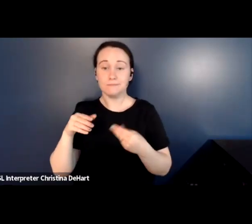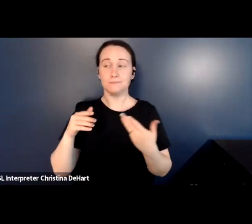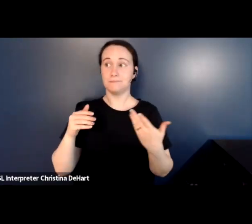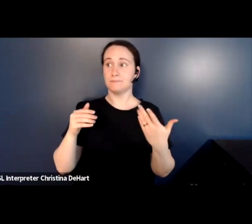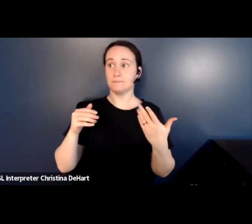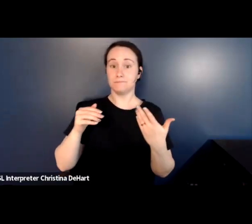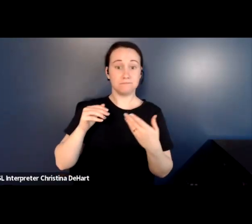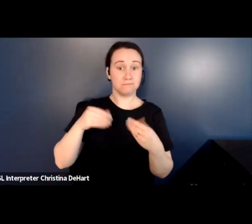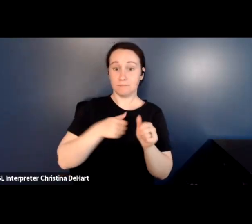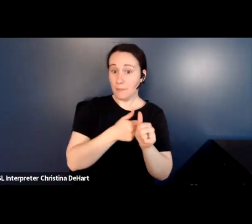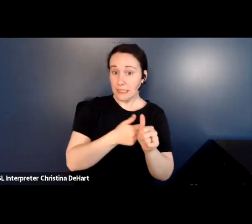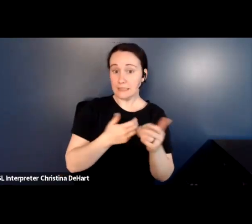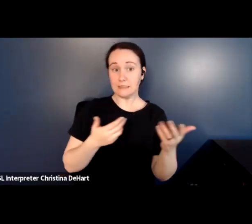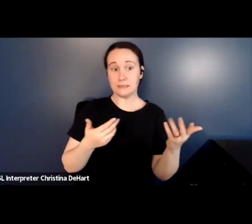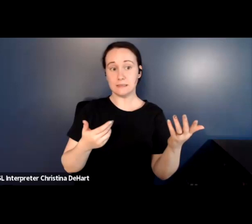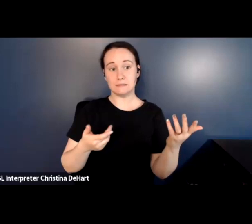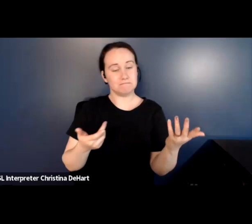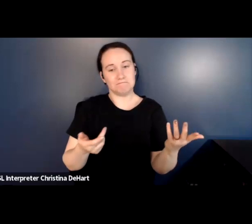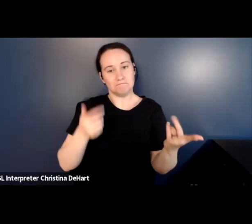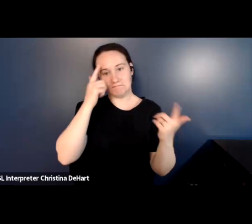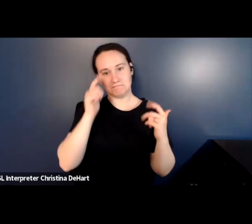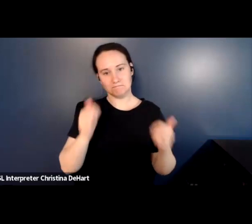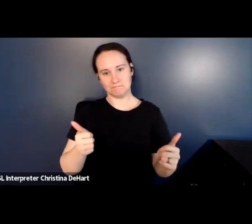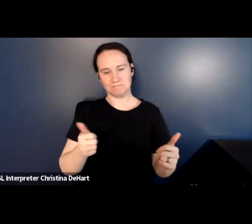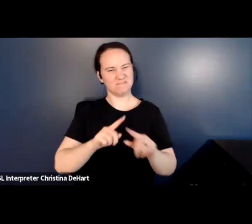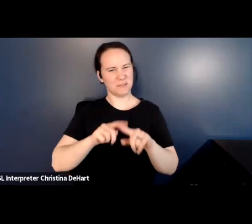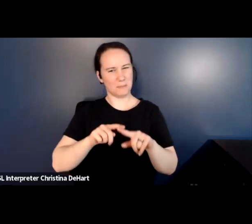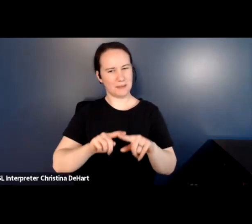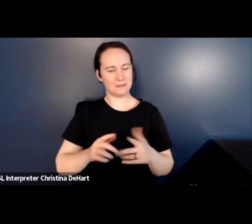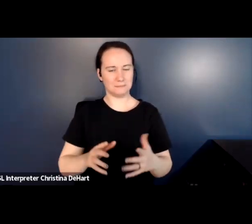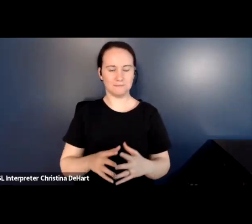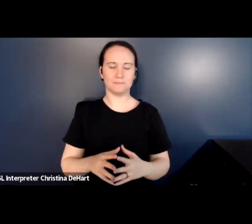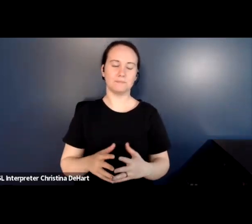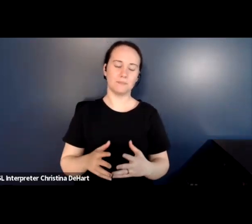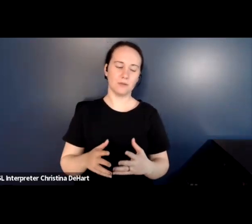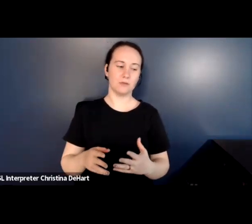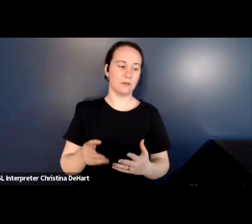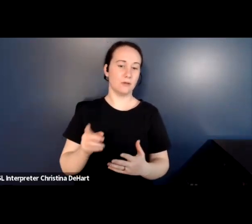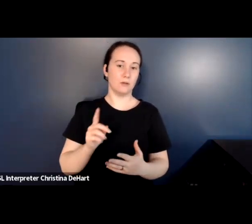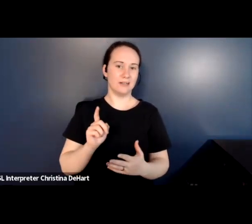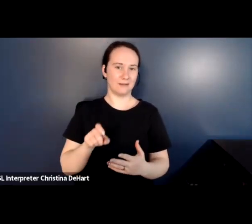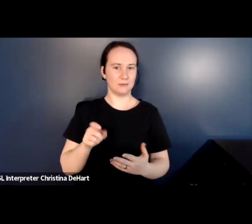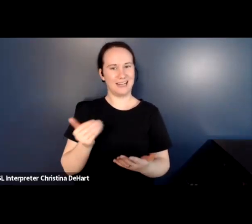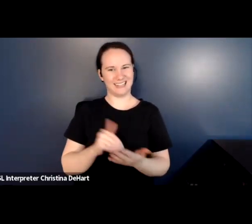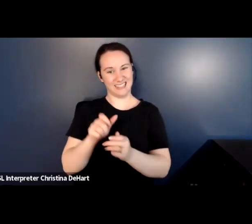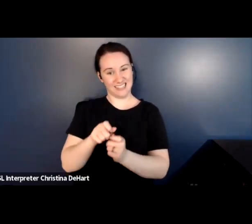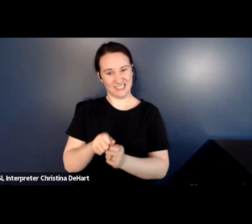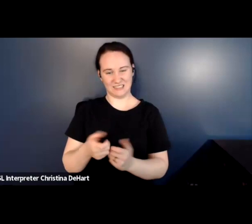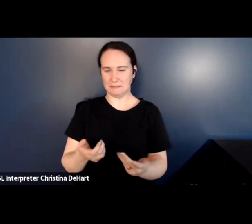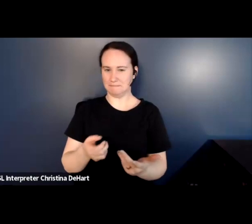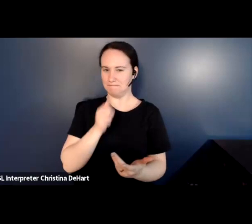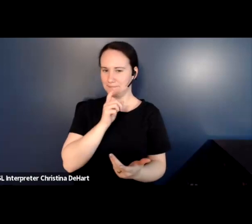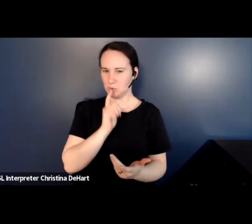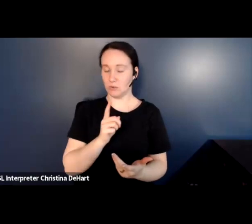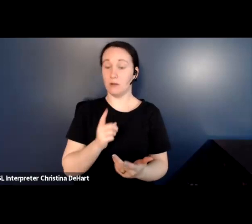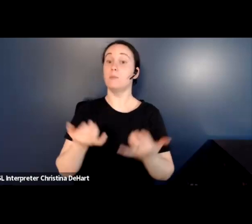those updates back into that national database? Things along those lines we'd have to iron out. But currently, that database